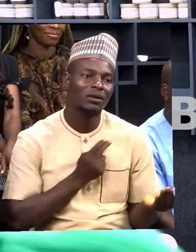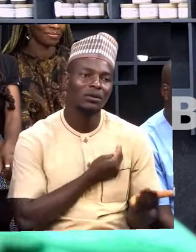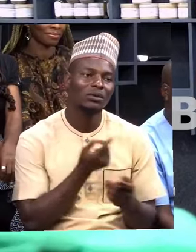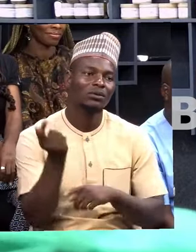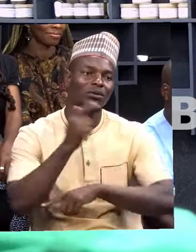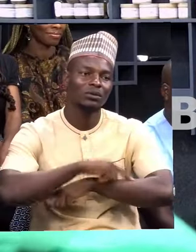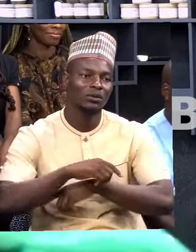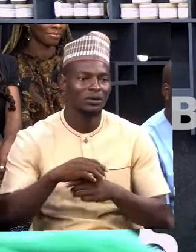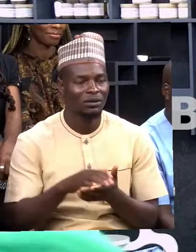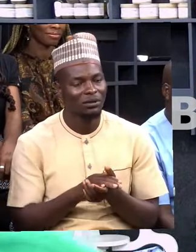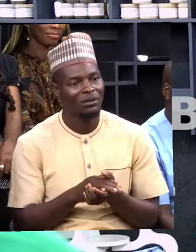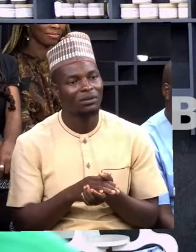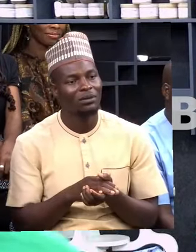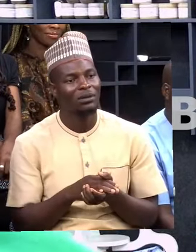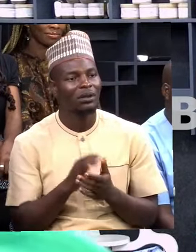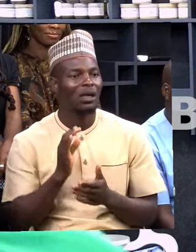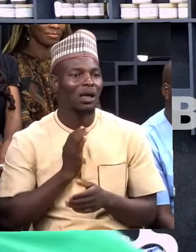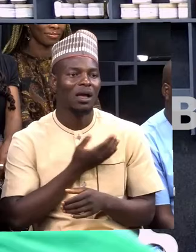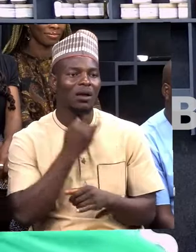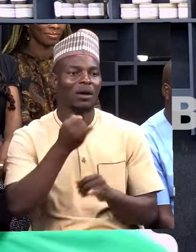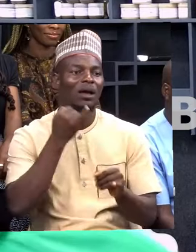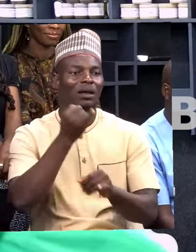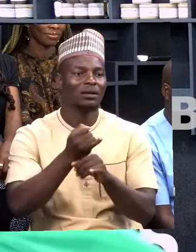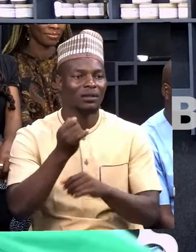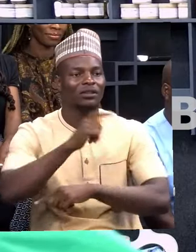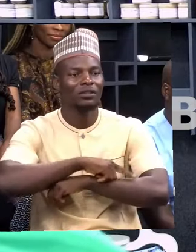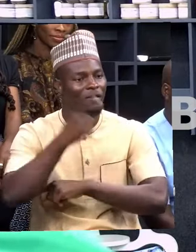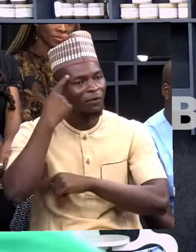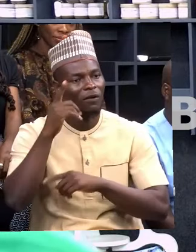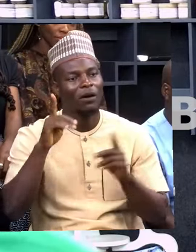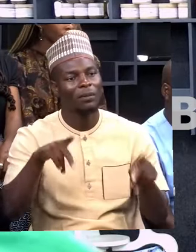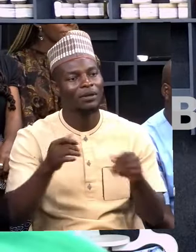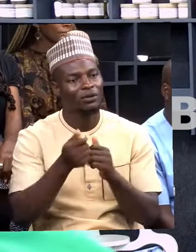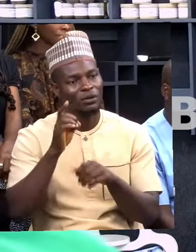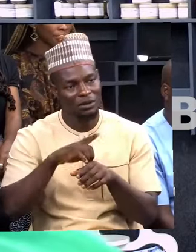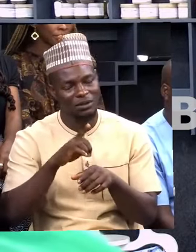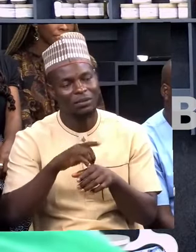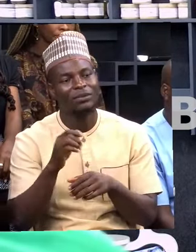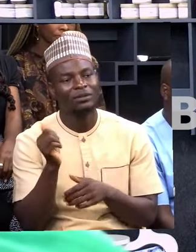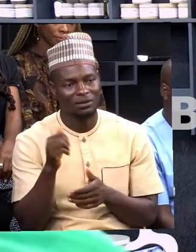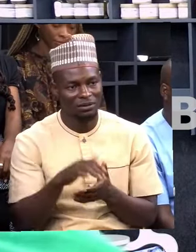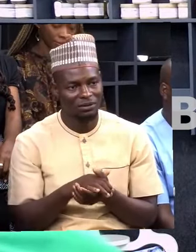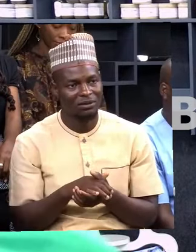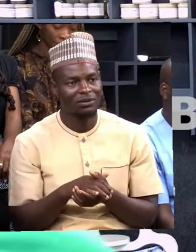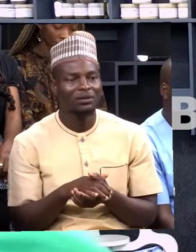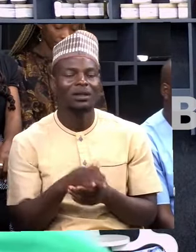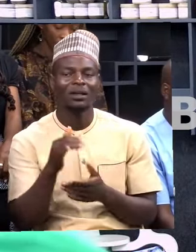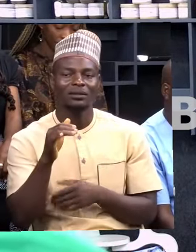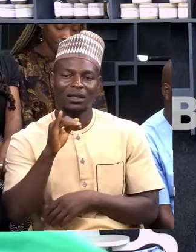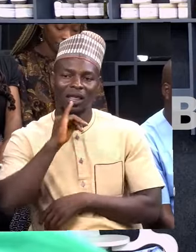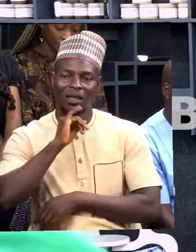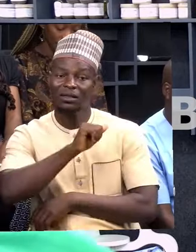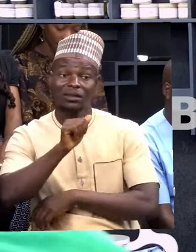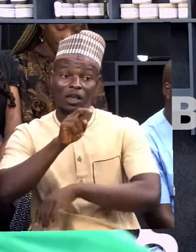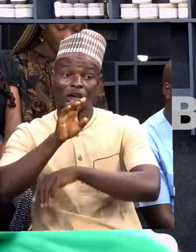Now our International Day for Person with Disability. Ooh. Yes. Na culture, na